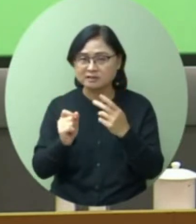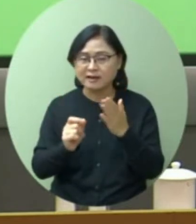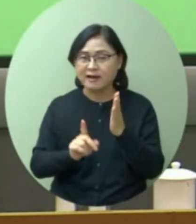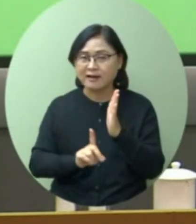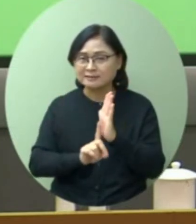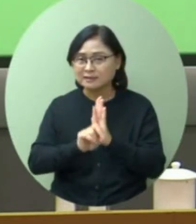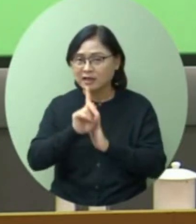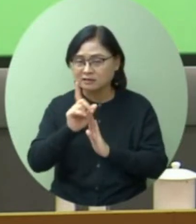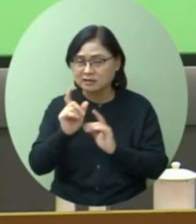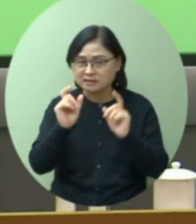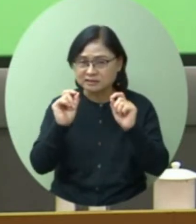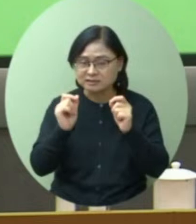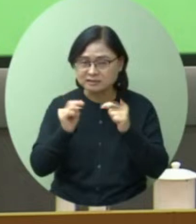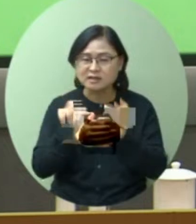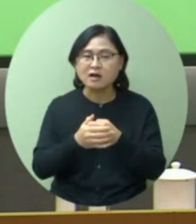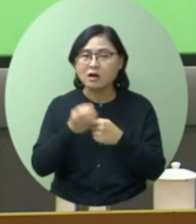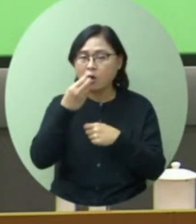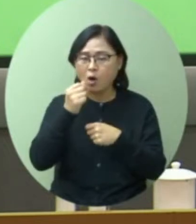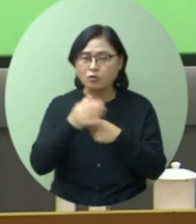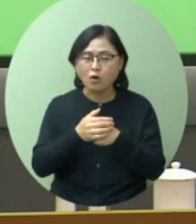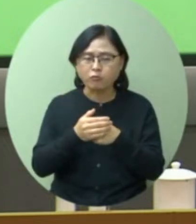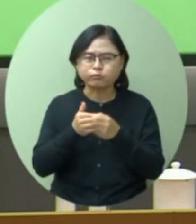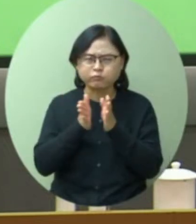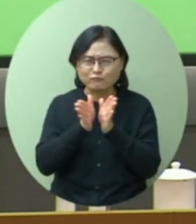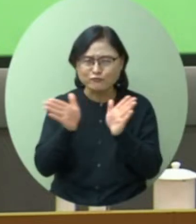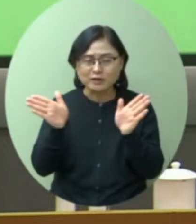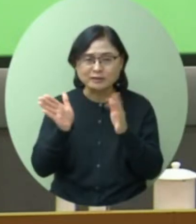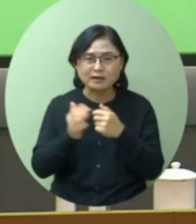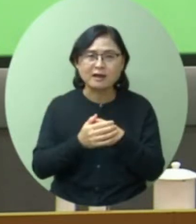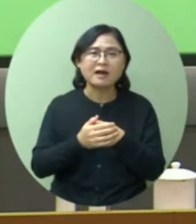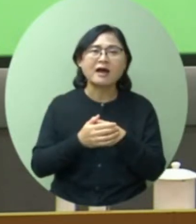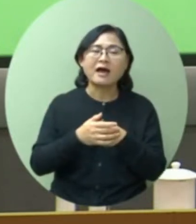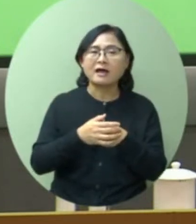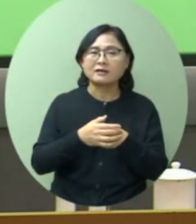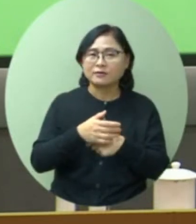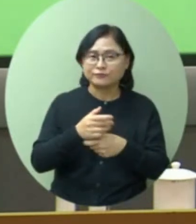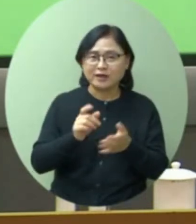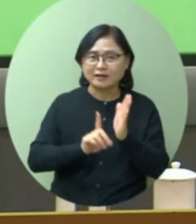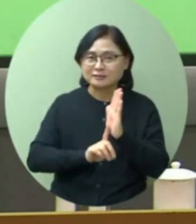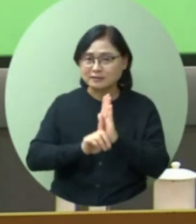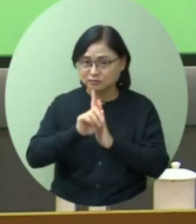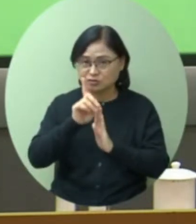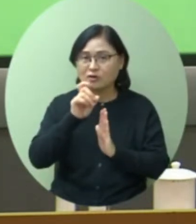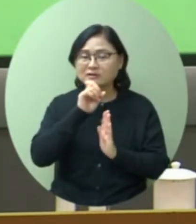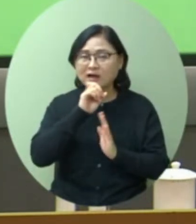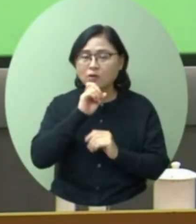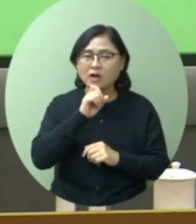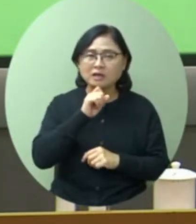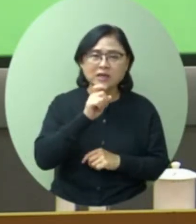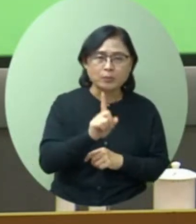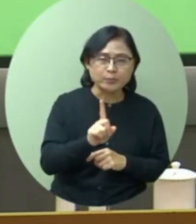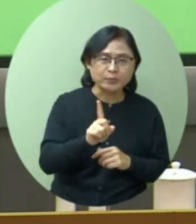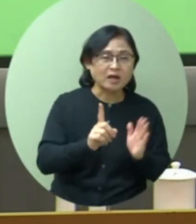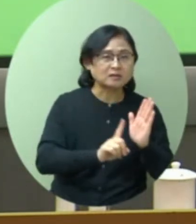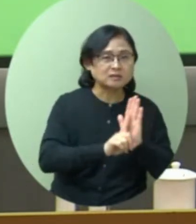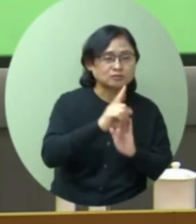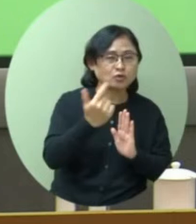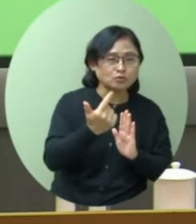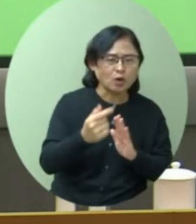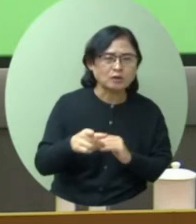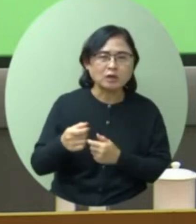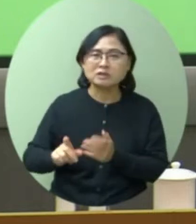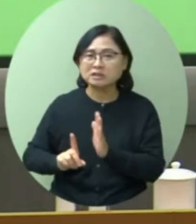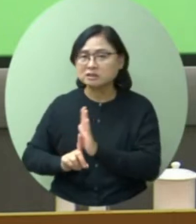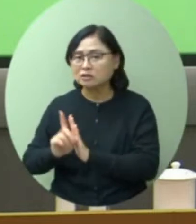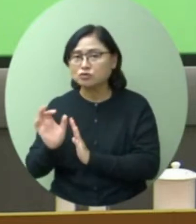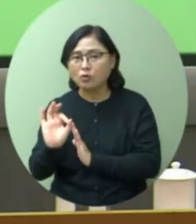2 to 3%. That means, overall speaking, there is growth in Hong Kong's economy. It's